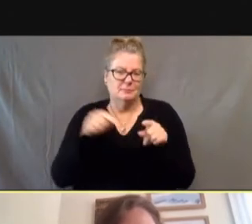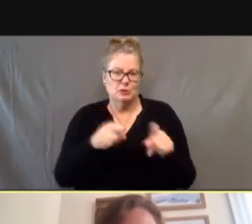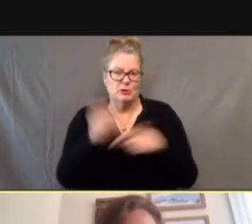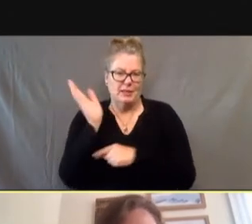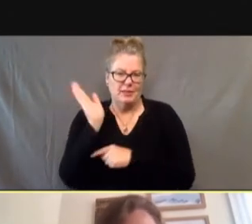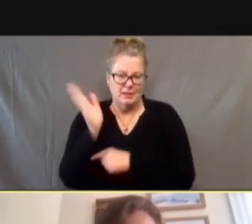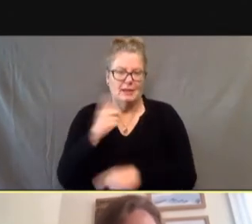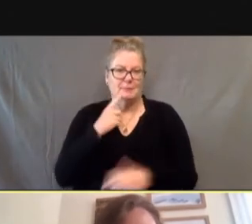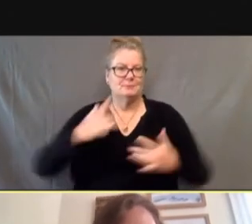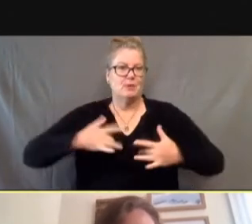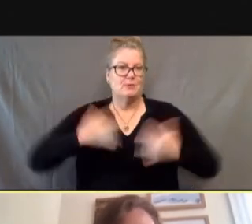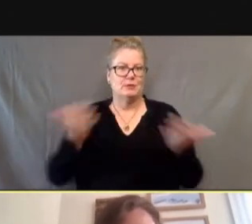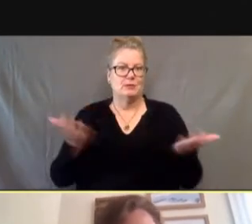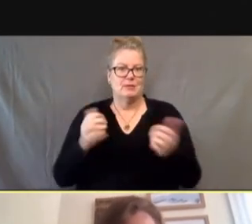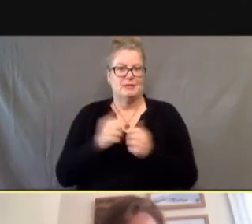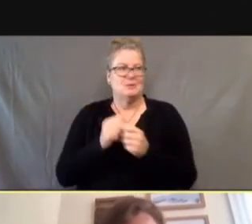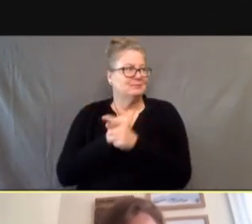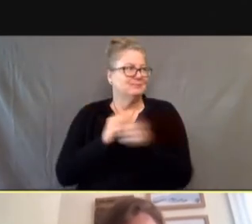talk with all of you today.